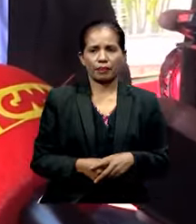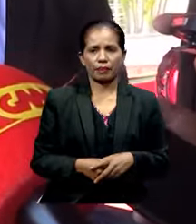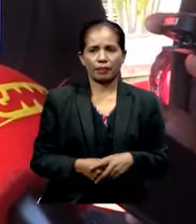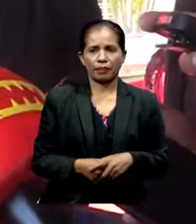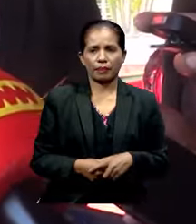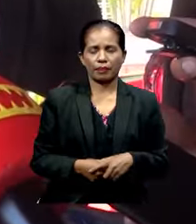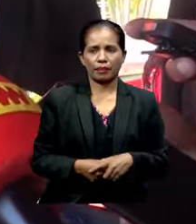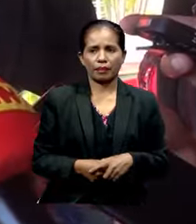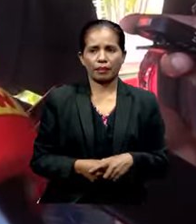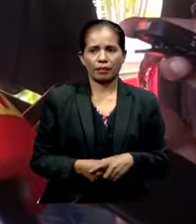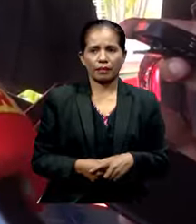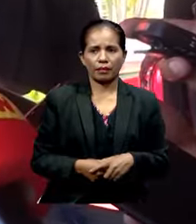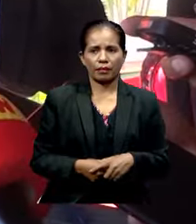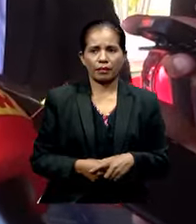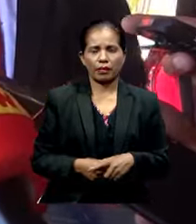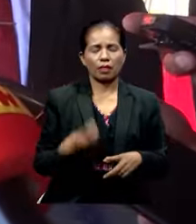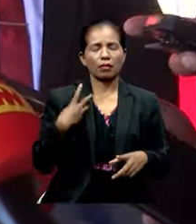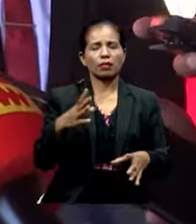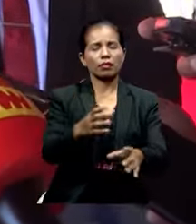the lack of